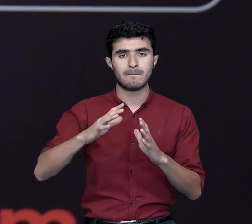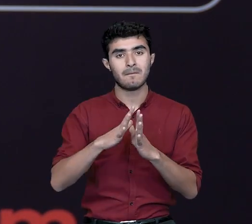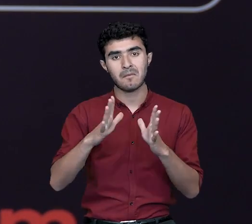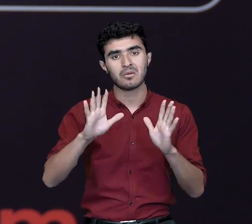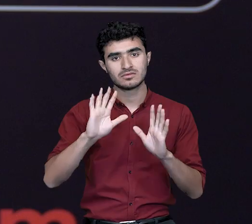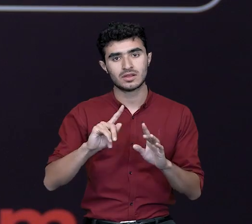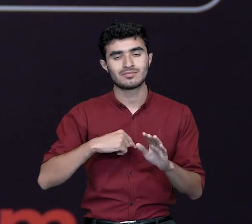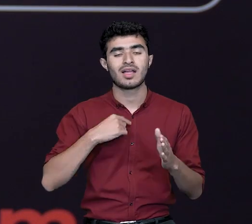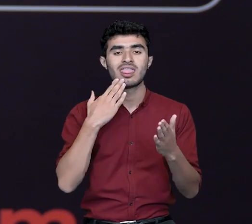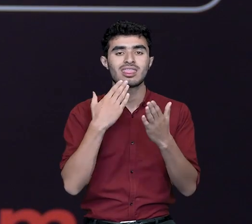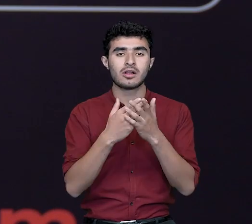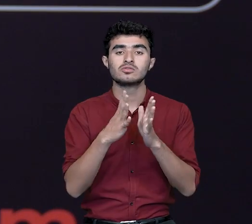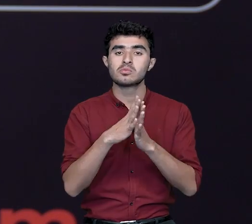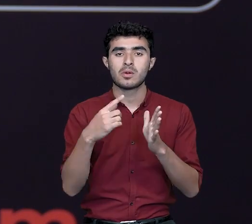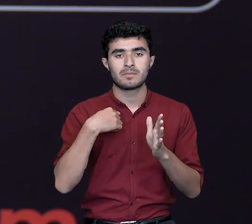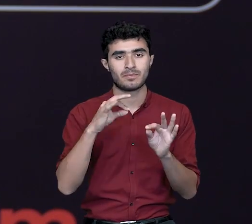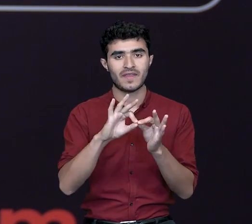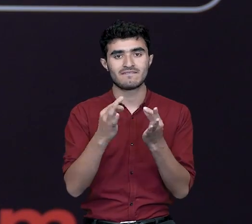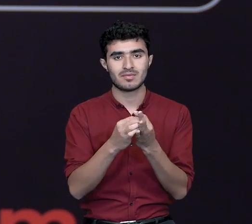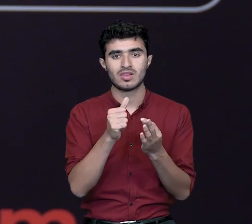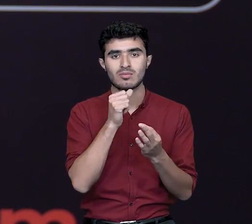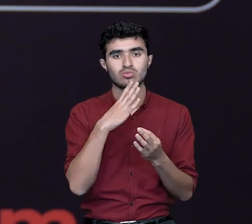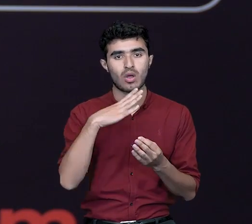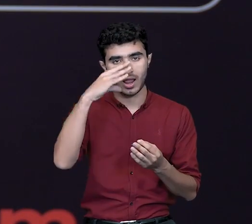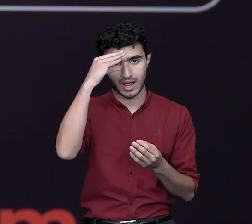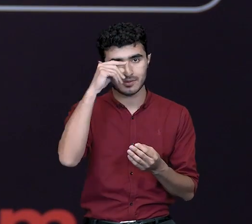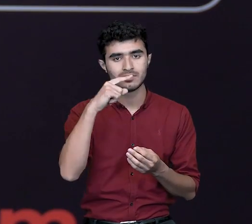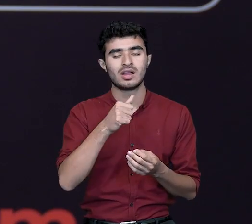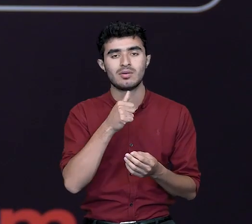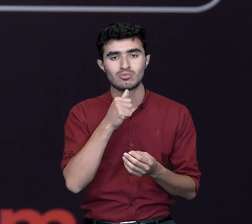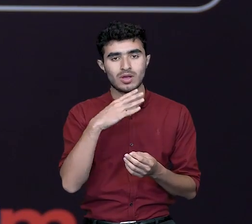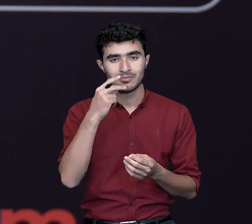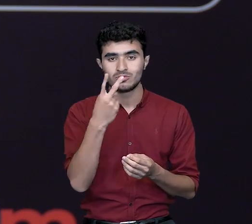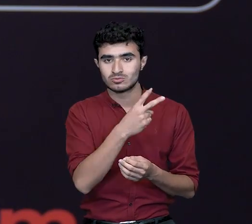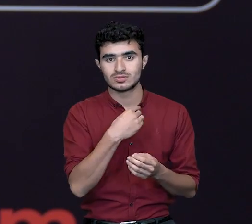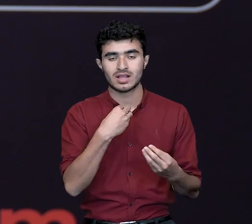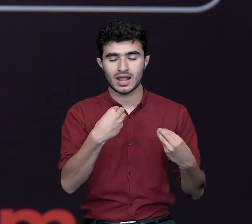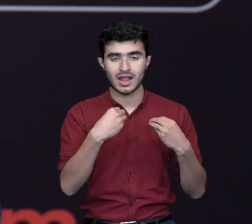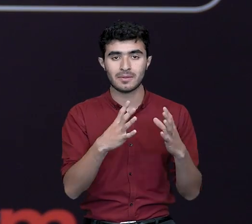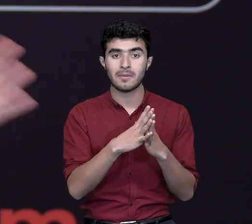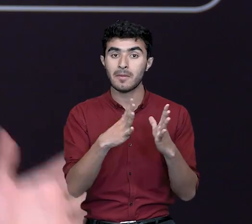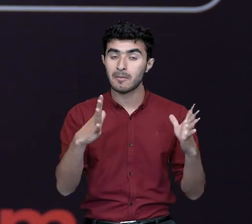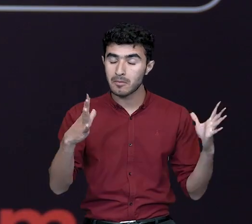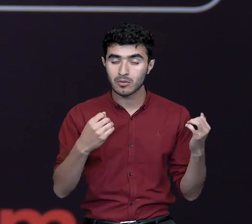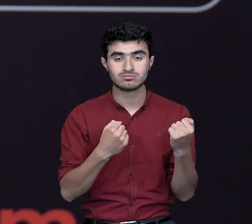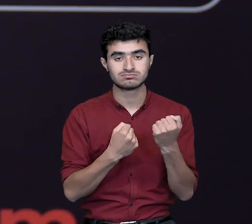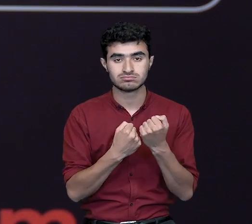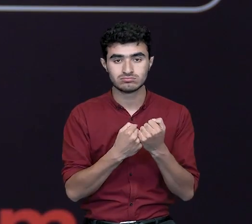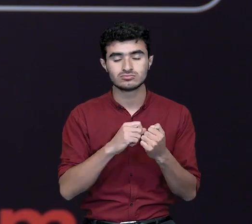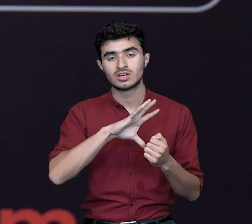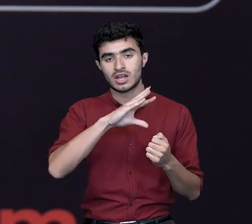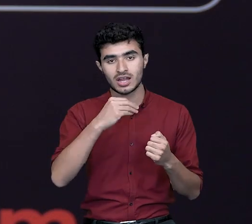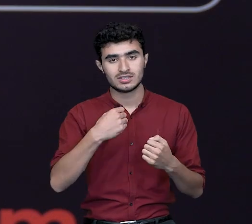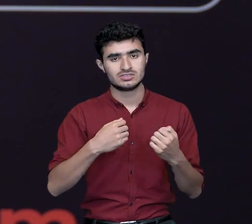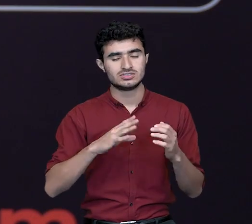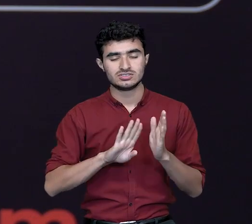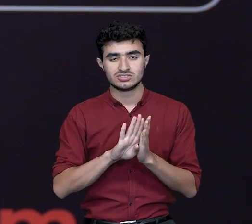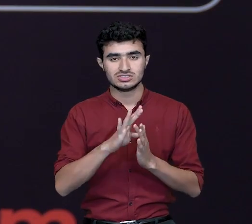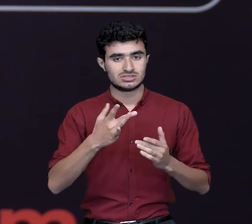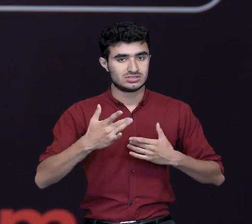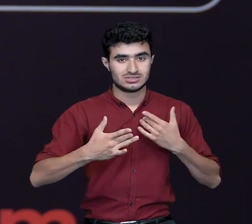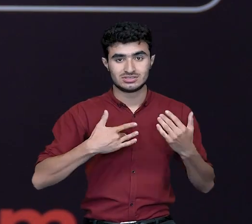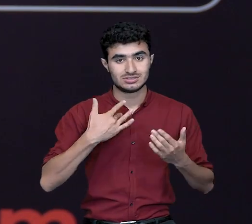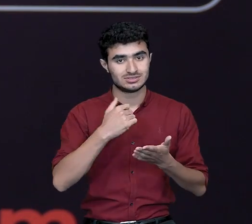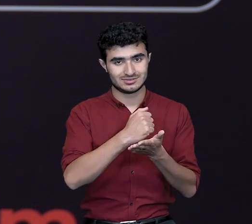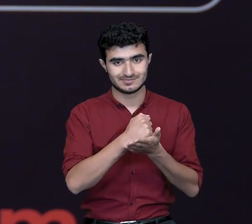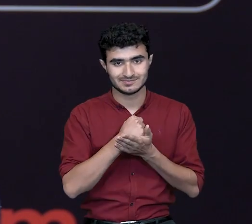like to give a big thank you to my parents, Zuna Said and Omar Farouk, as they gave me bucket loads of encouragement the whole